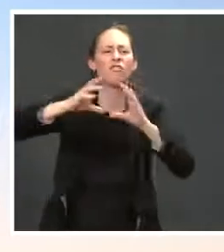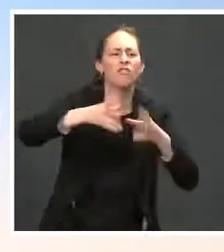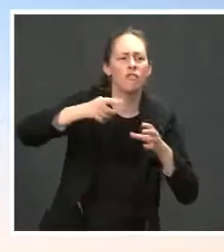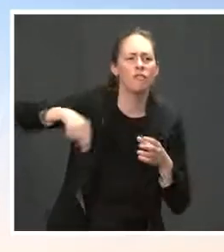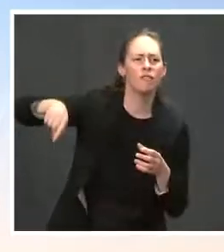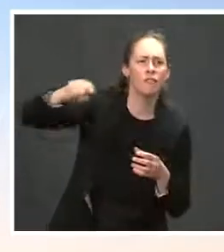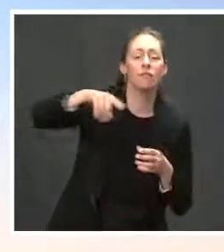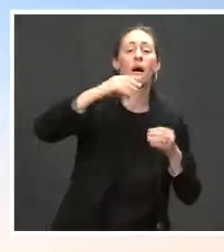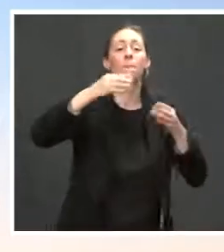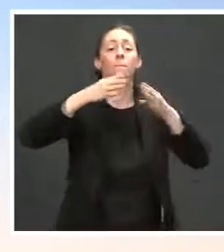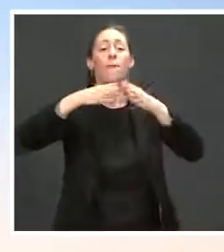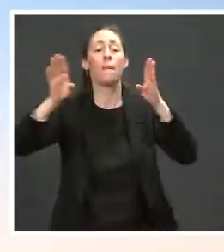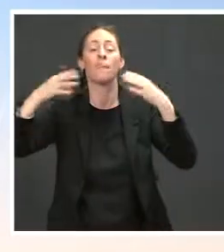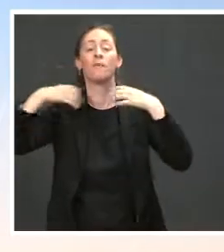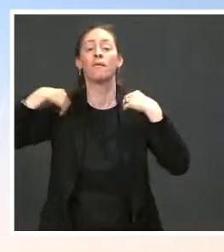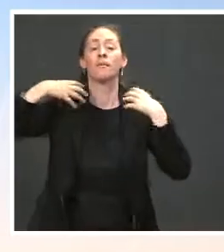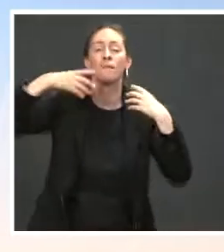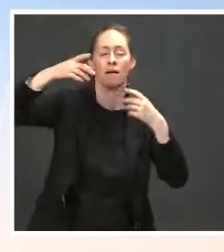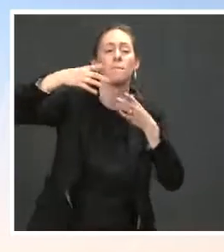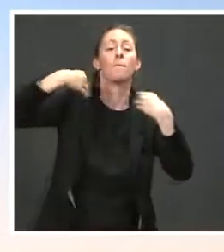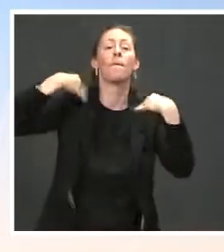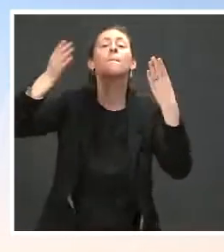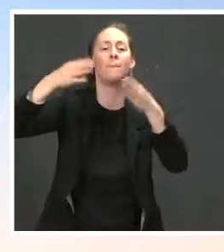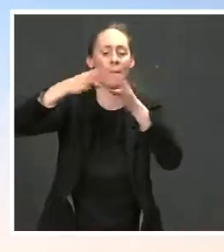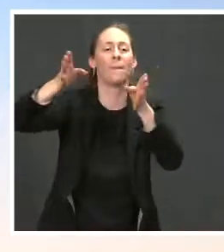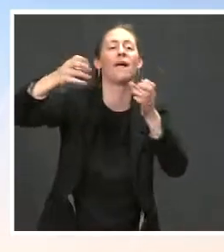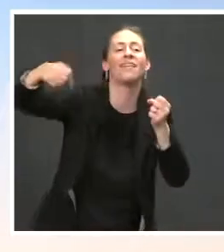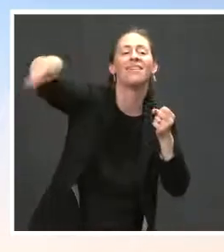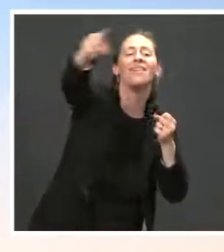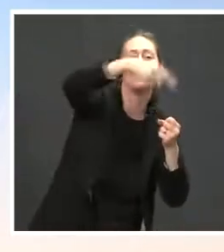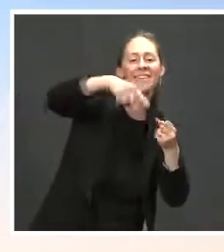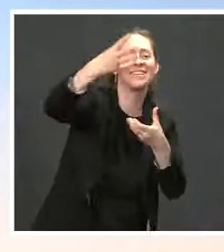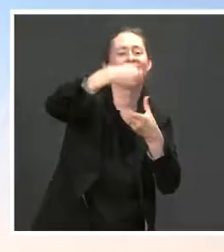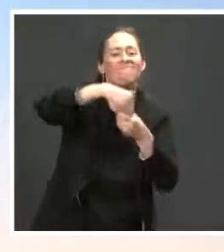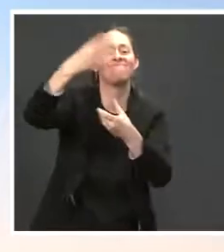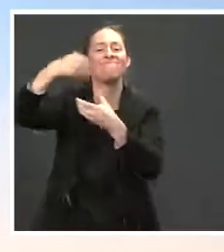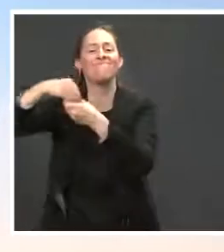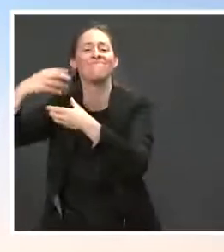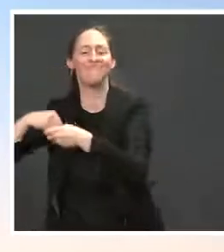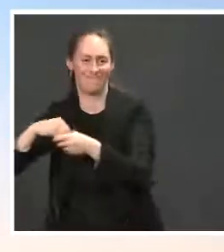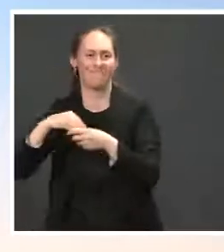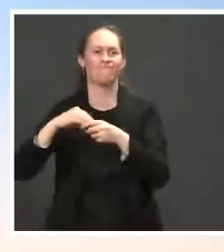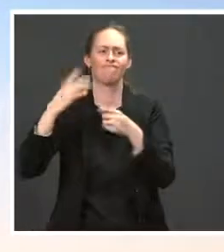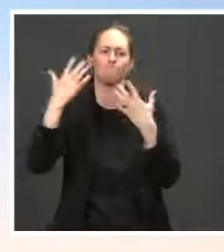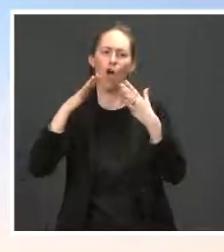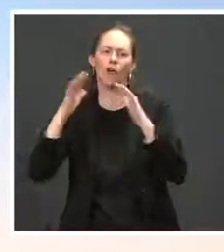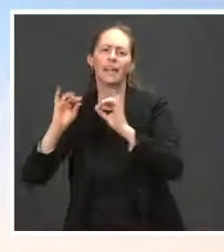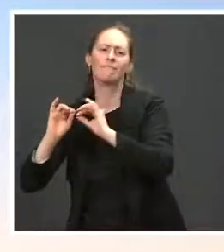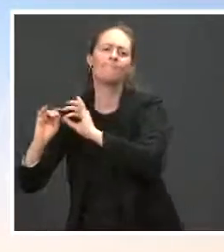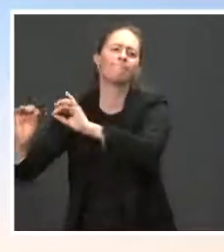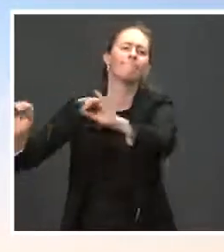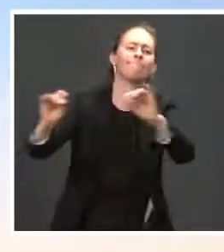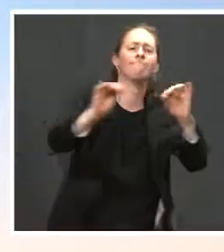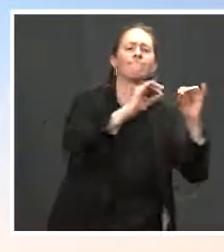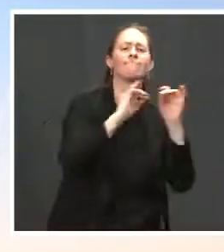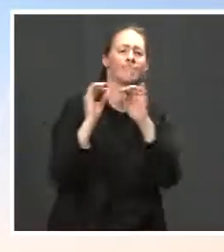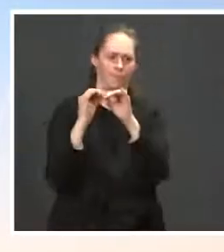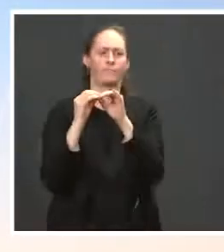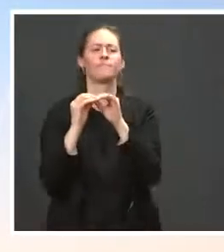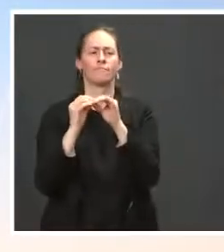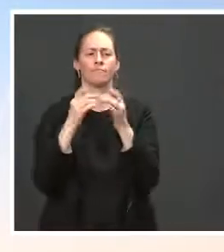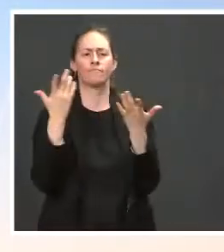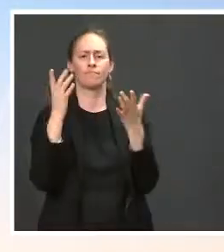the Domestic Policy Council, and their leaders are deeply engaged. And we're also in regular contact with the nation's civil rights leaders who are